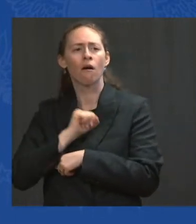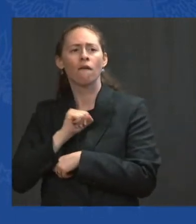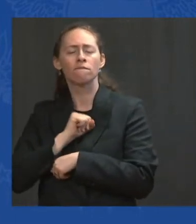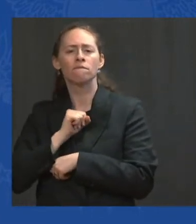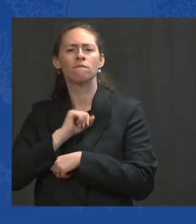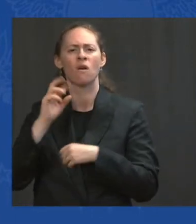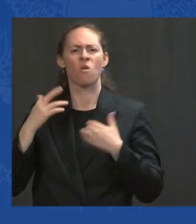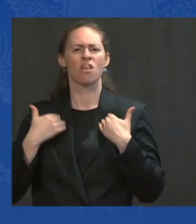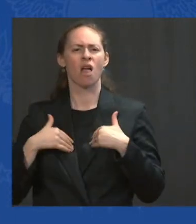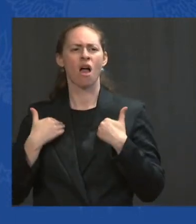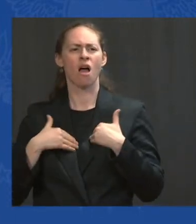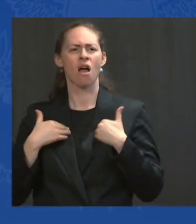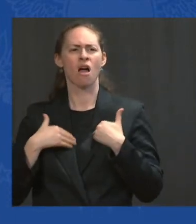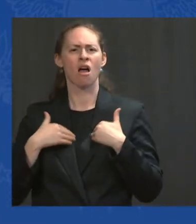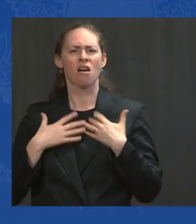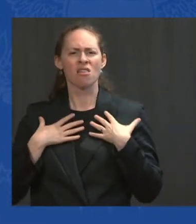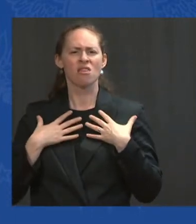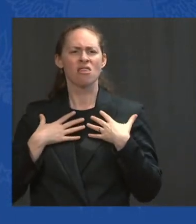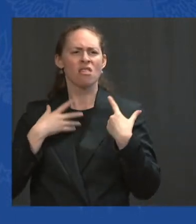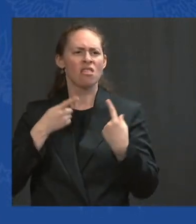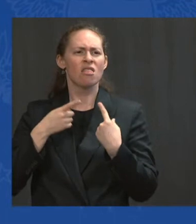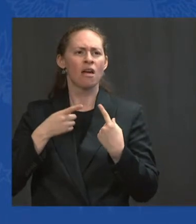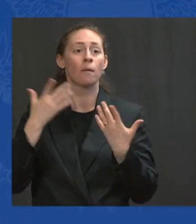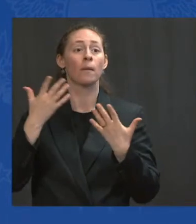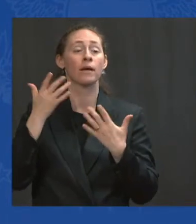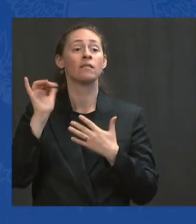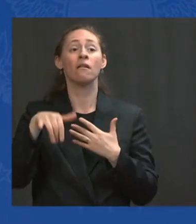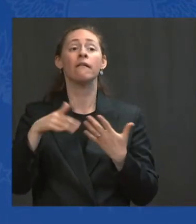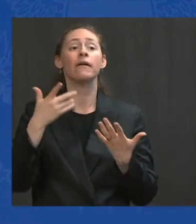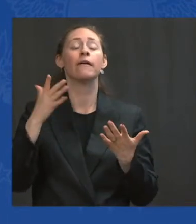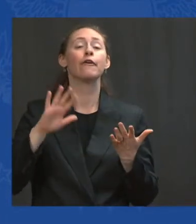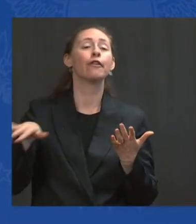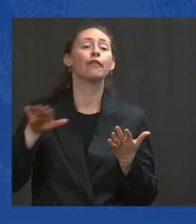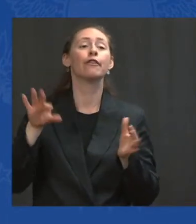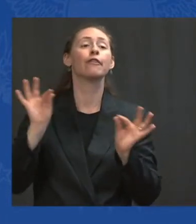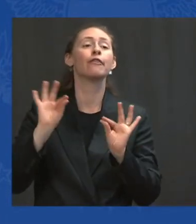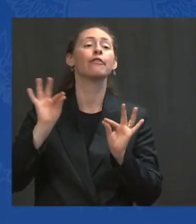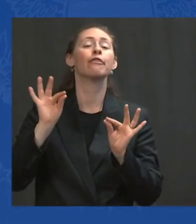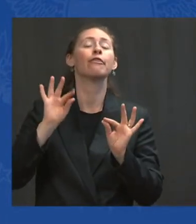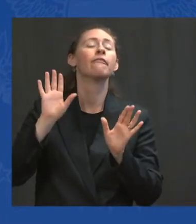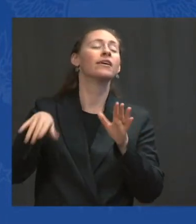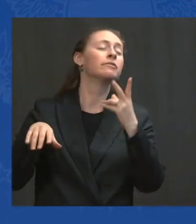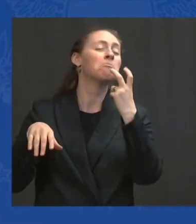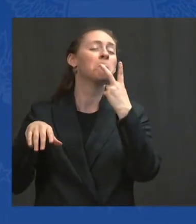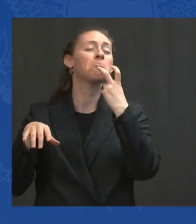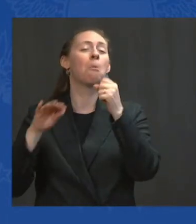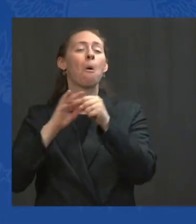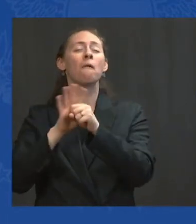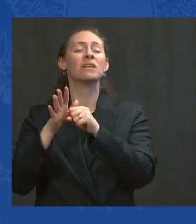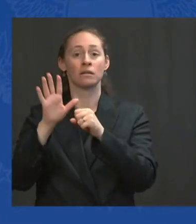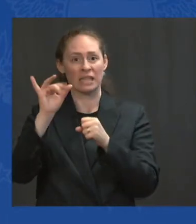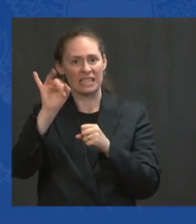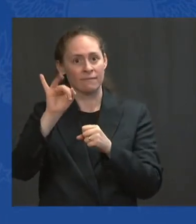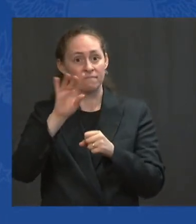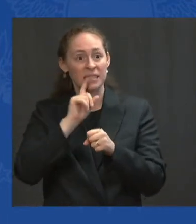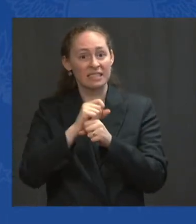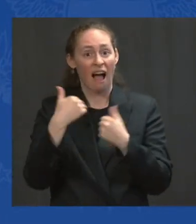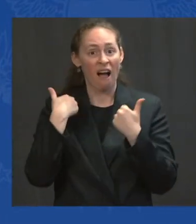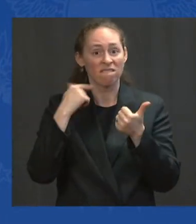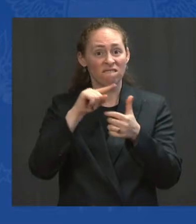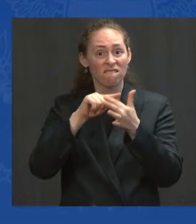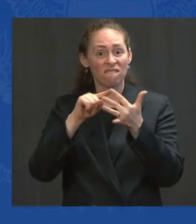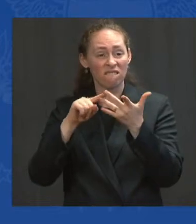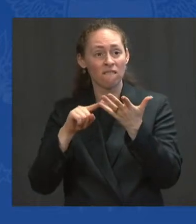may just ignore and as not as being COVID-19. So what I would say is if you have those upper respiratory symptoms and you've